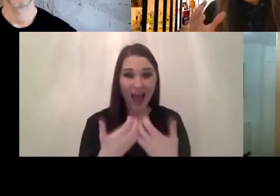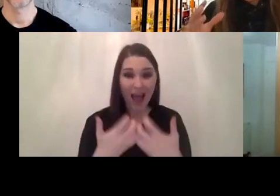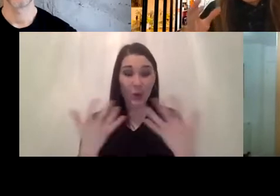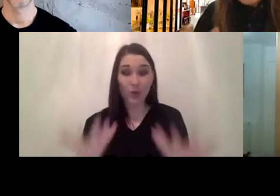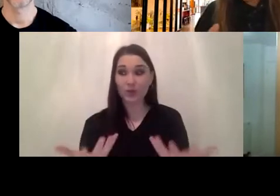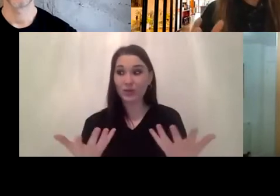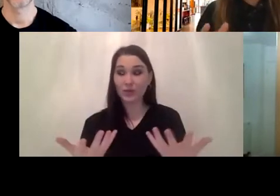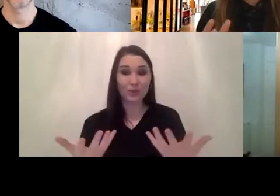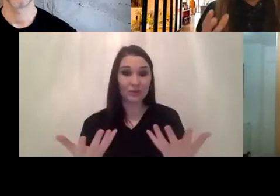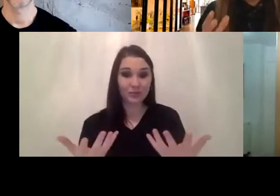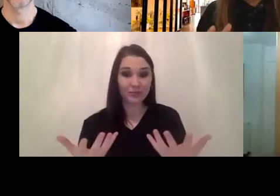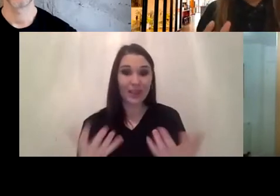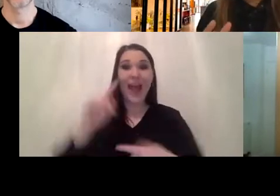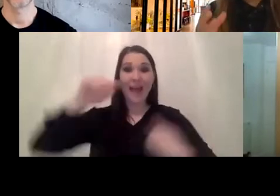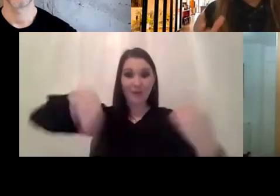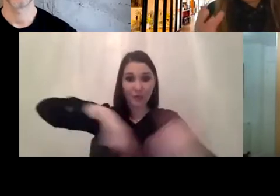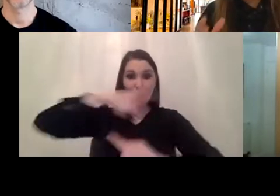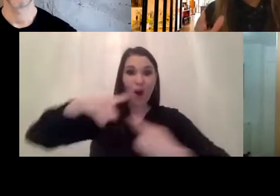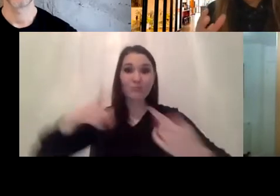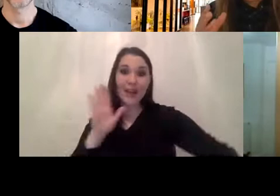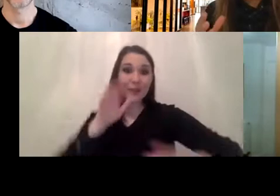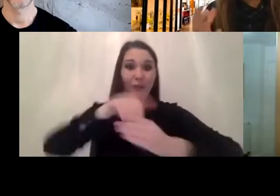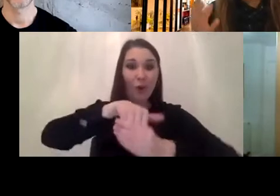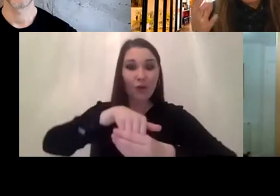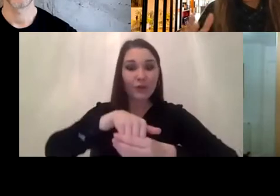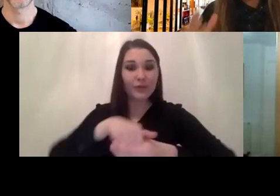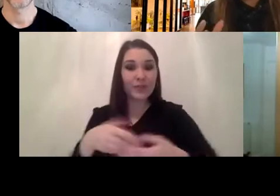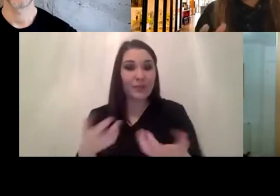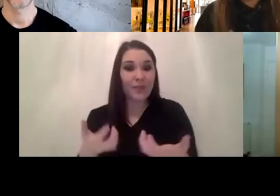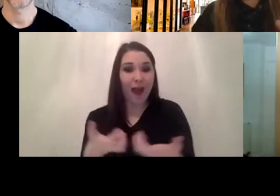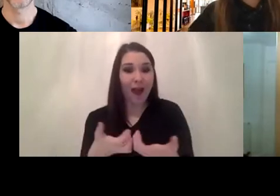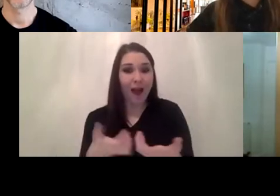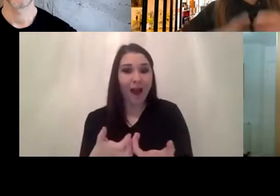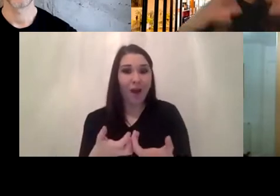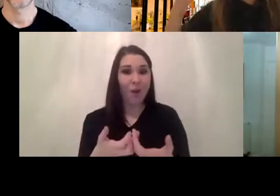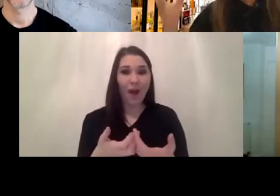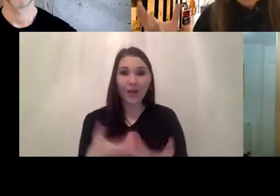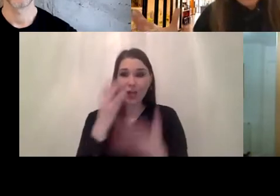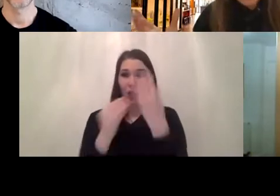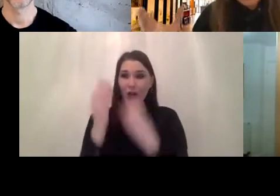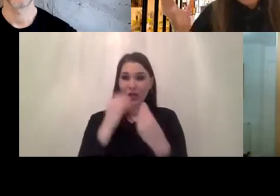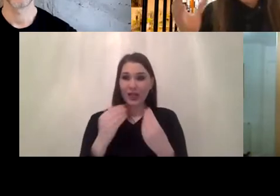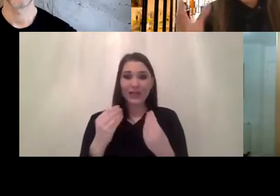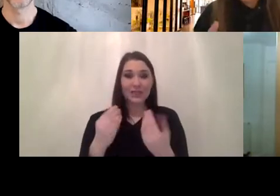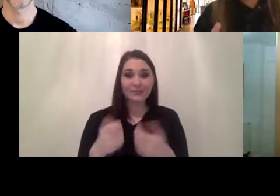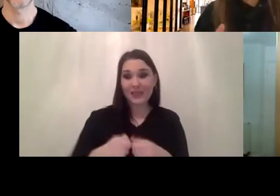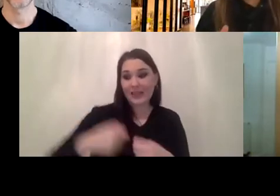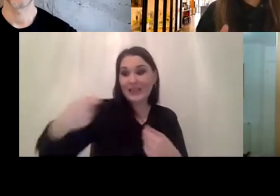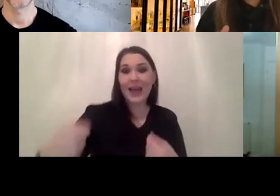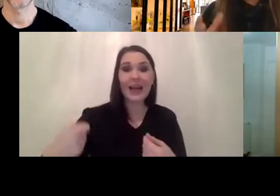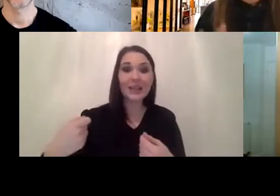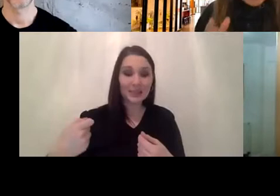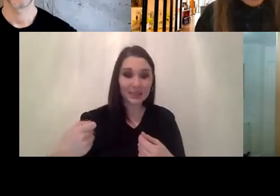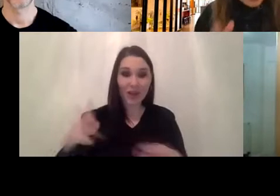you know, getting everyone engaged, and what was the kind of core learning from? How can we expand that collaboration into virtual